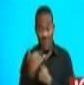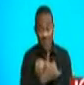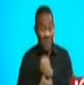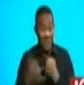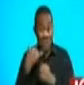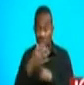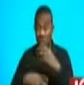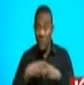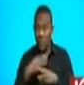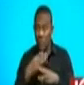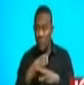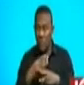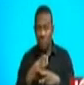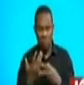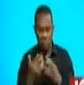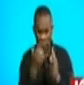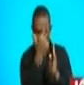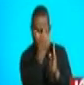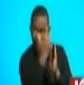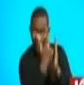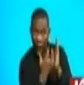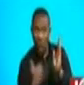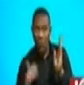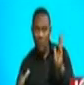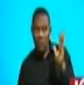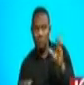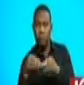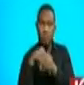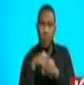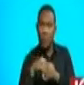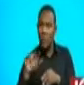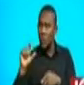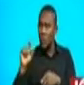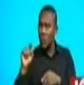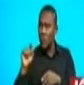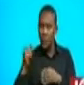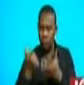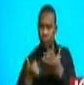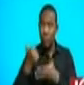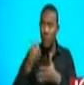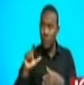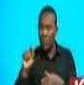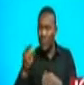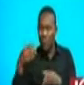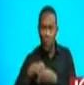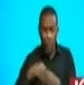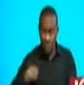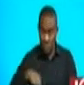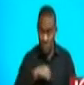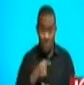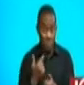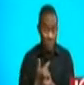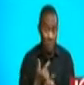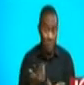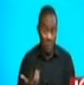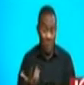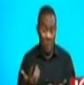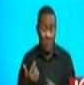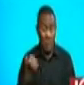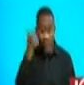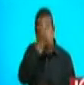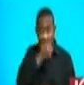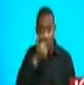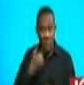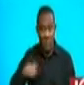the world. And on the basis of this data too, in Africa, for example, we are